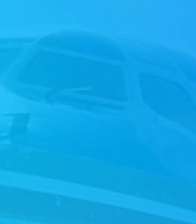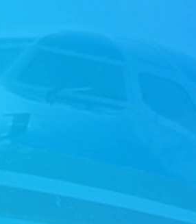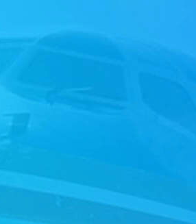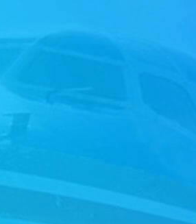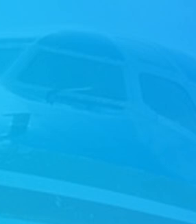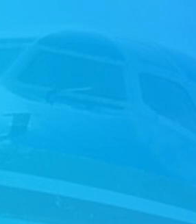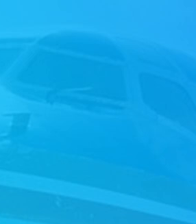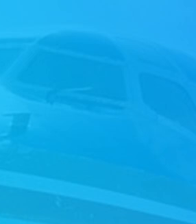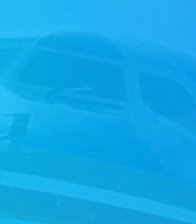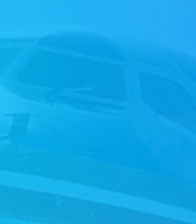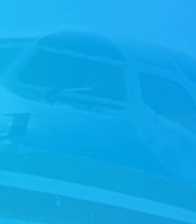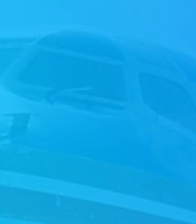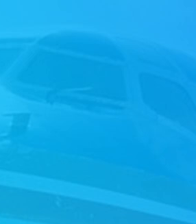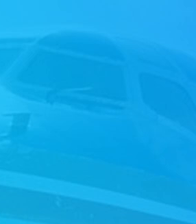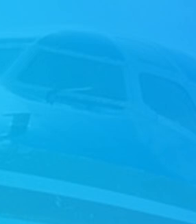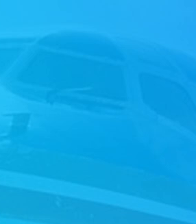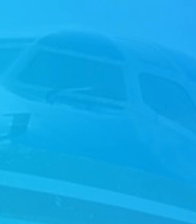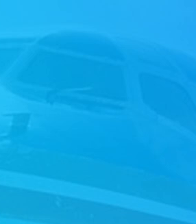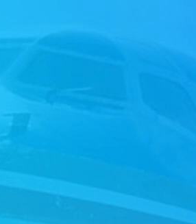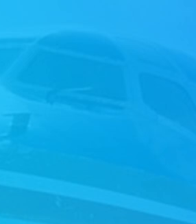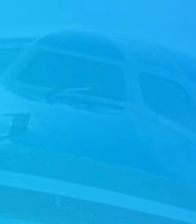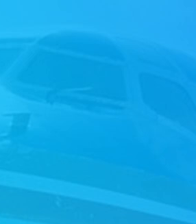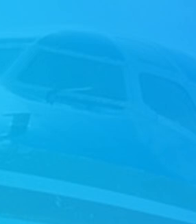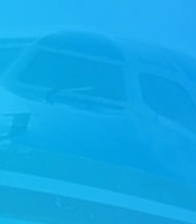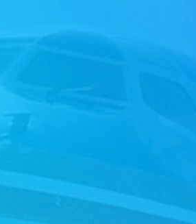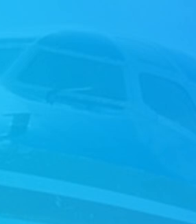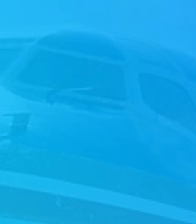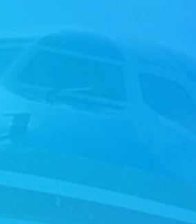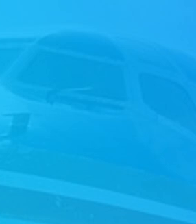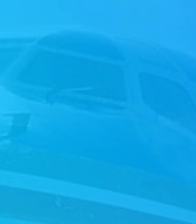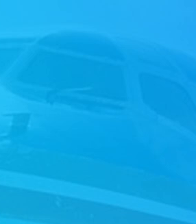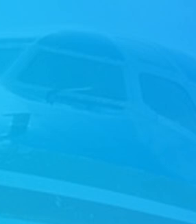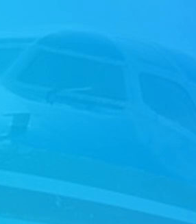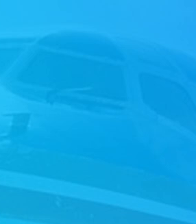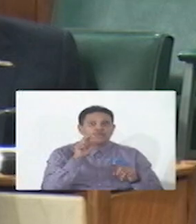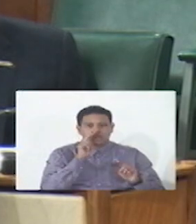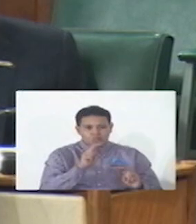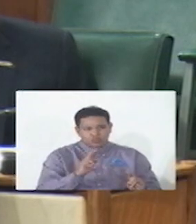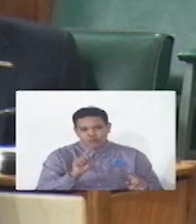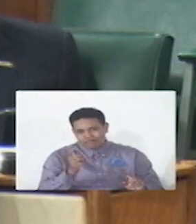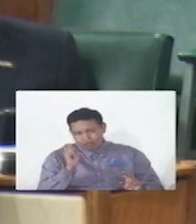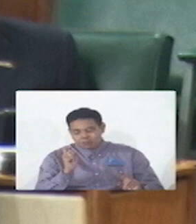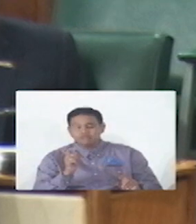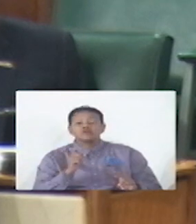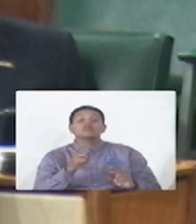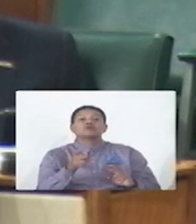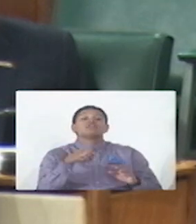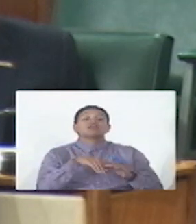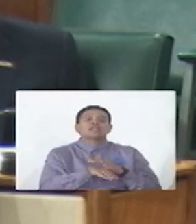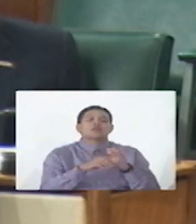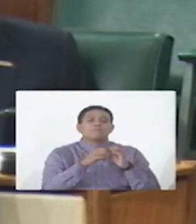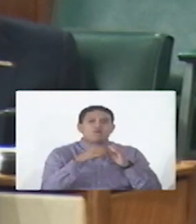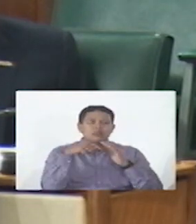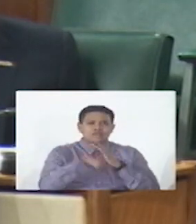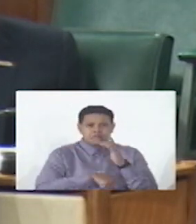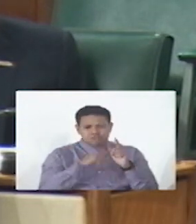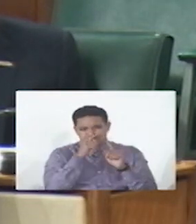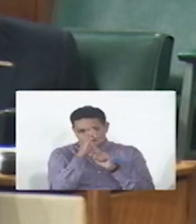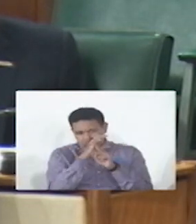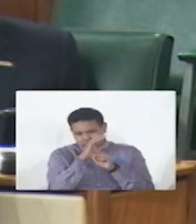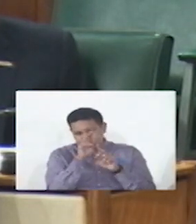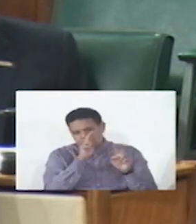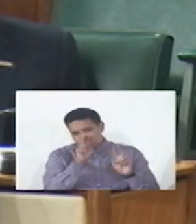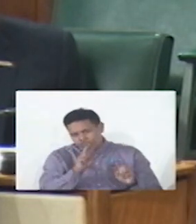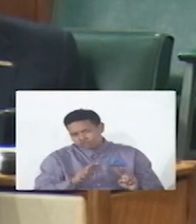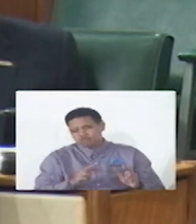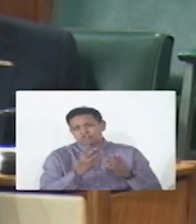hall, or on the or as a section of the immigration hall, depending on which port you look at. And you go into your more in-depth health screening, which confirms